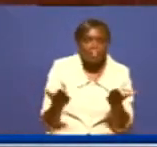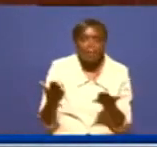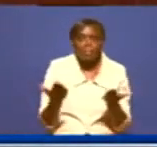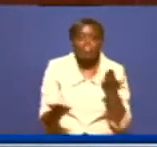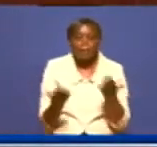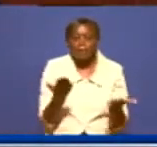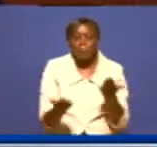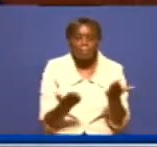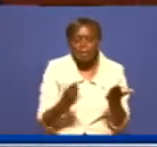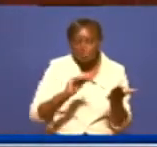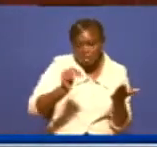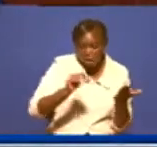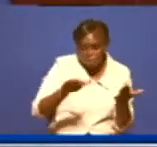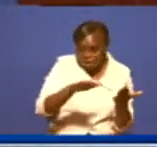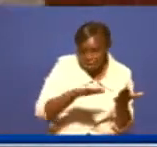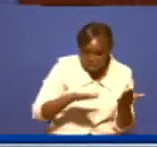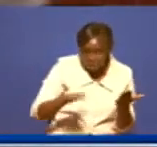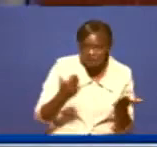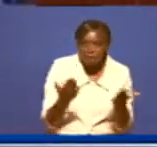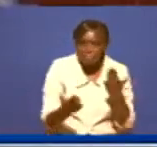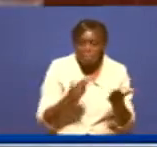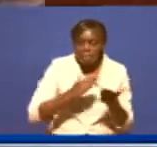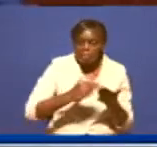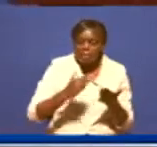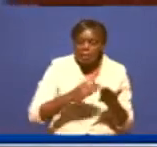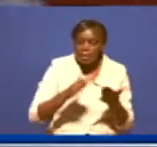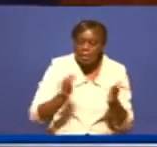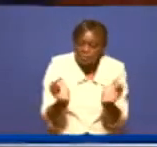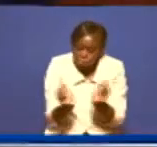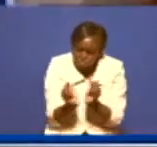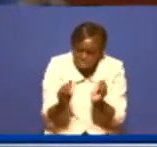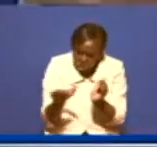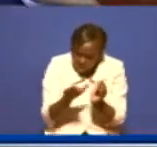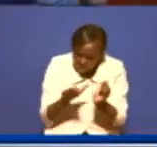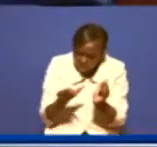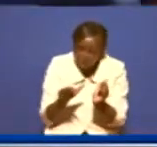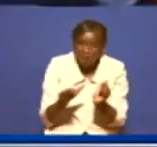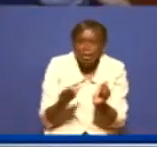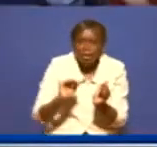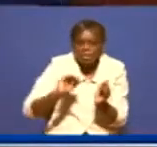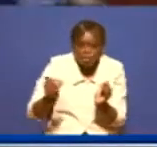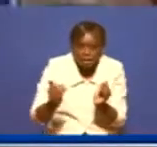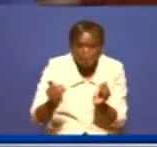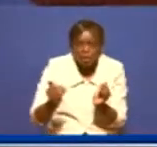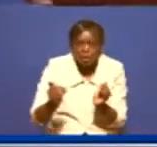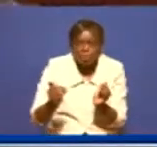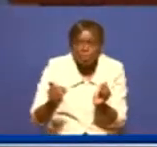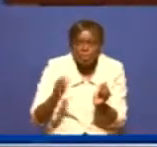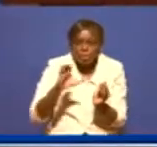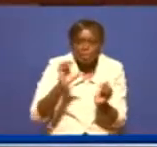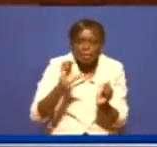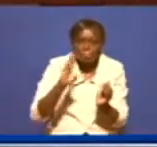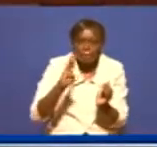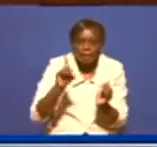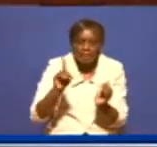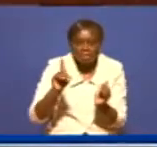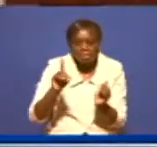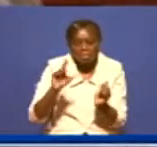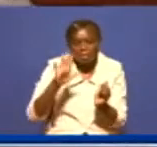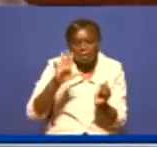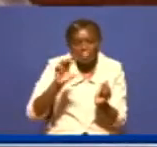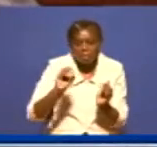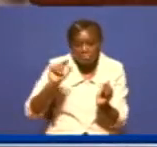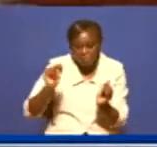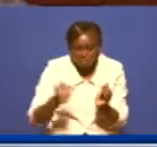around the city. Maybe the rent for that small space within the city or CBD is maybe 50,000